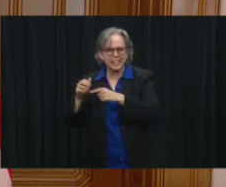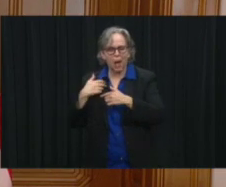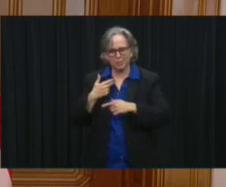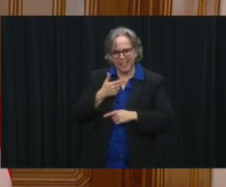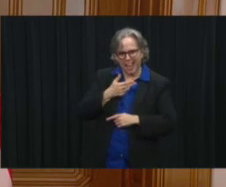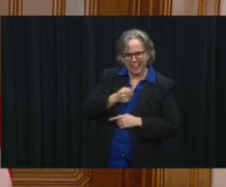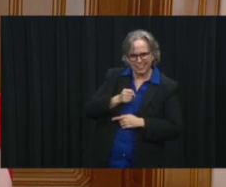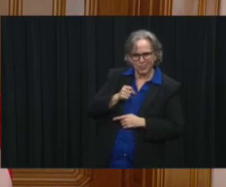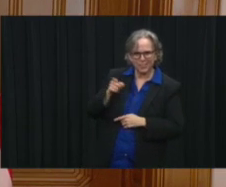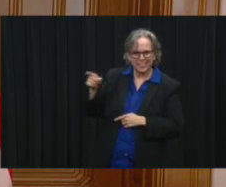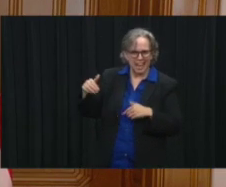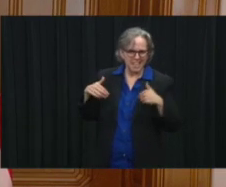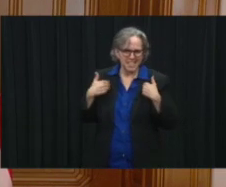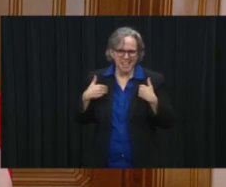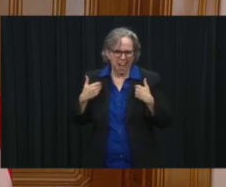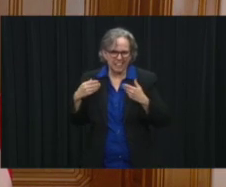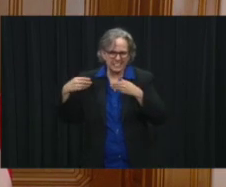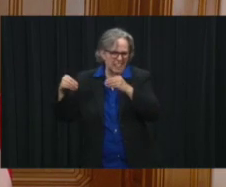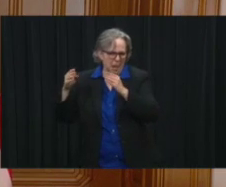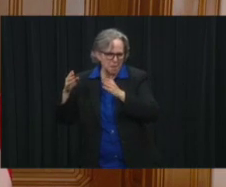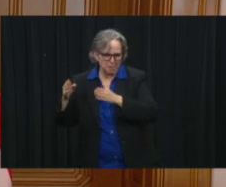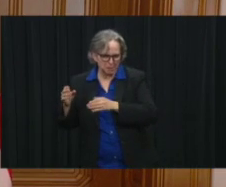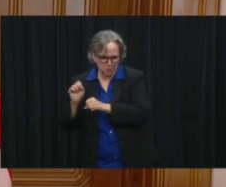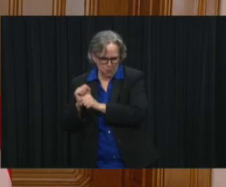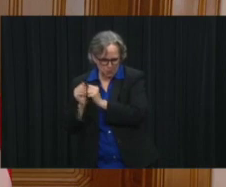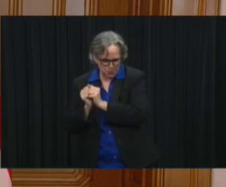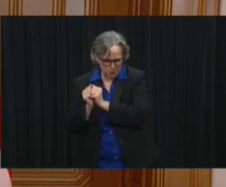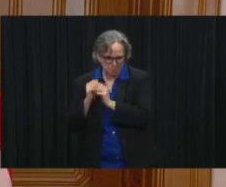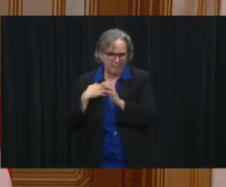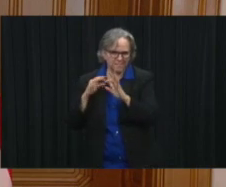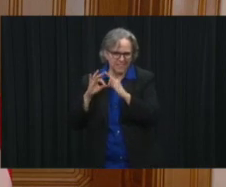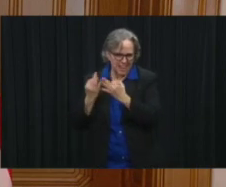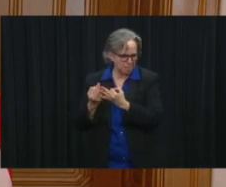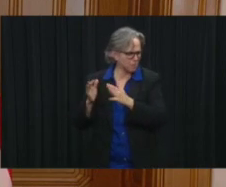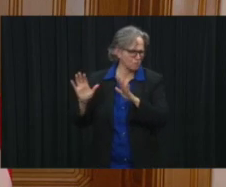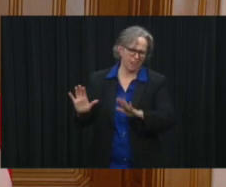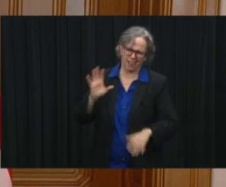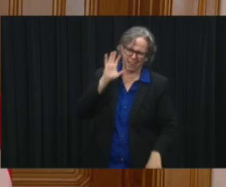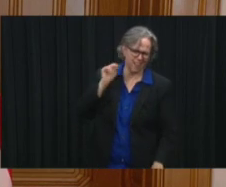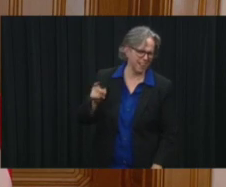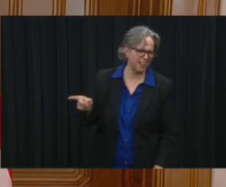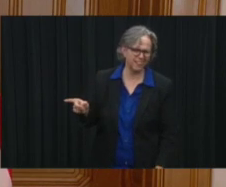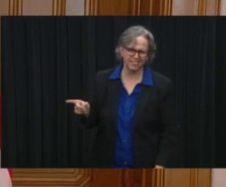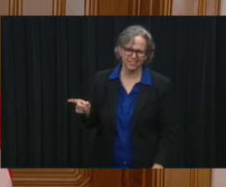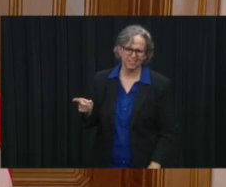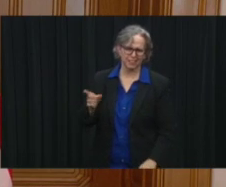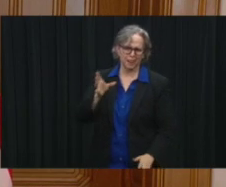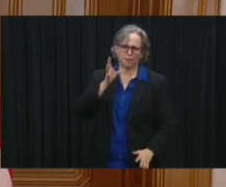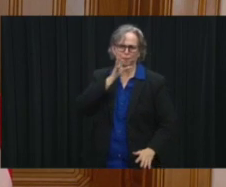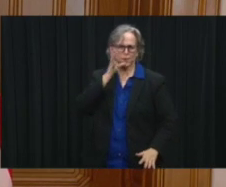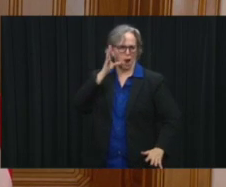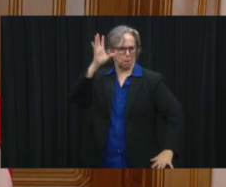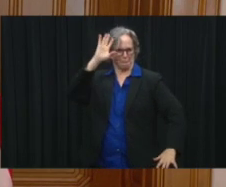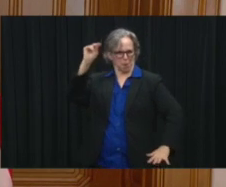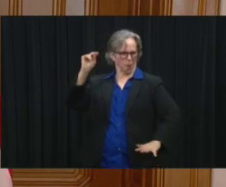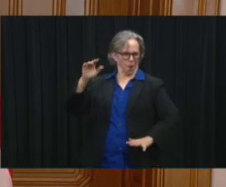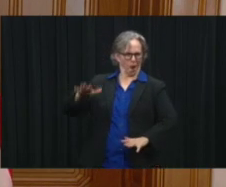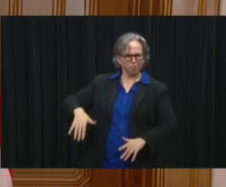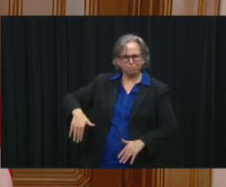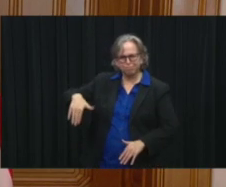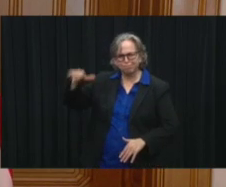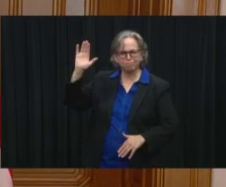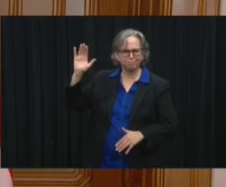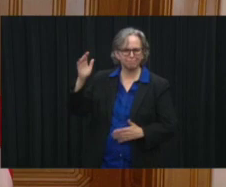salesman for our family. He was great. He was a farm boy who would bring